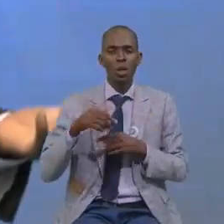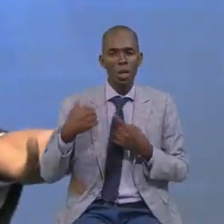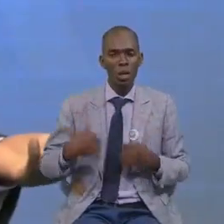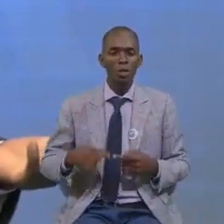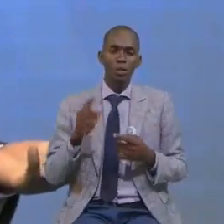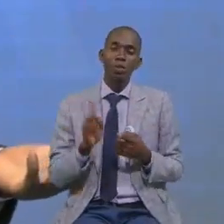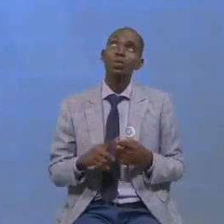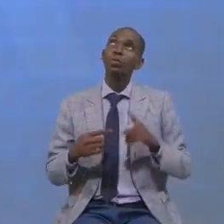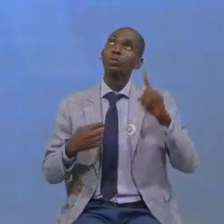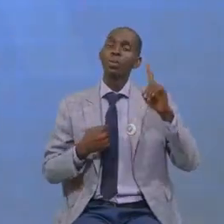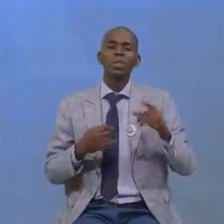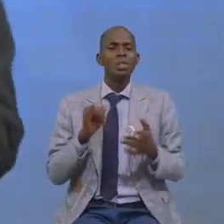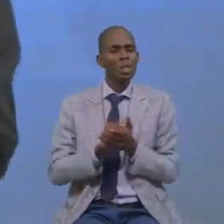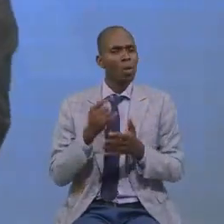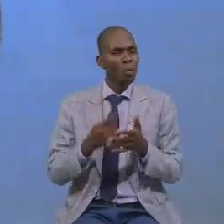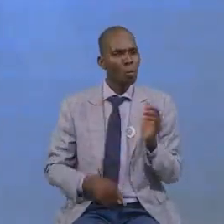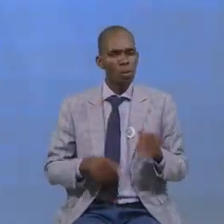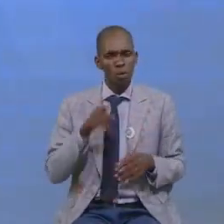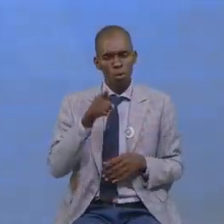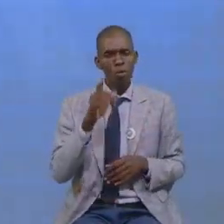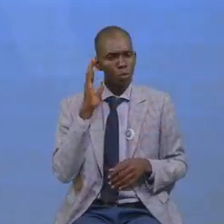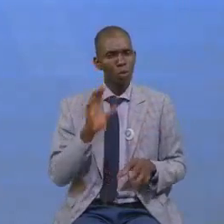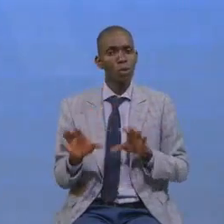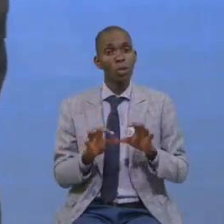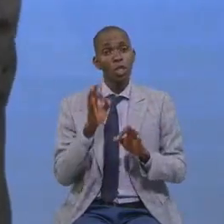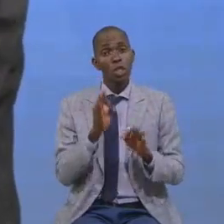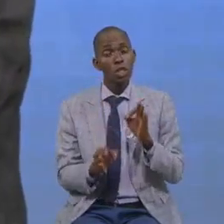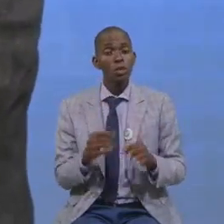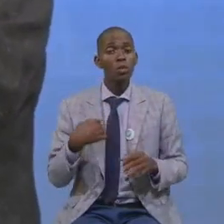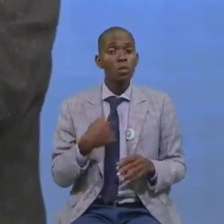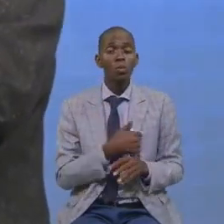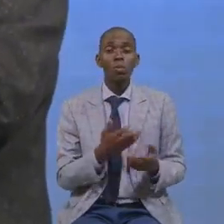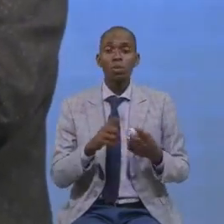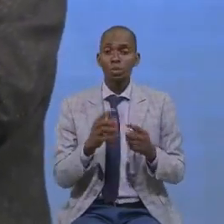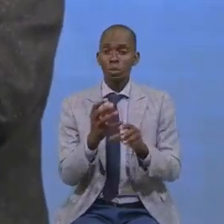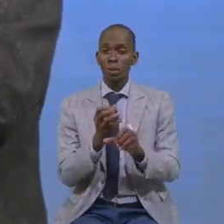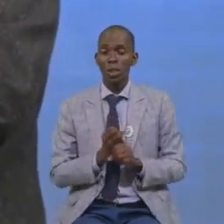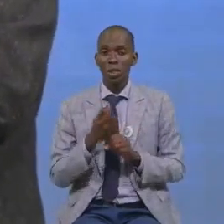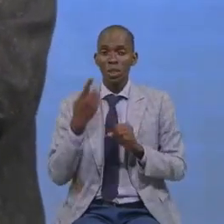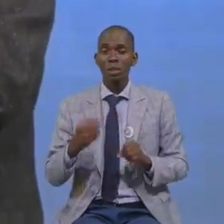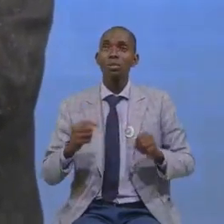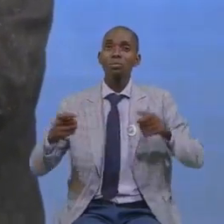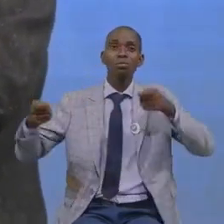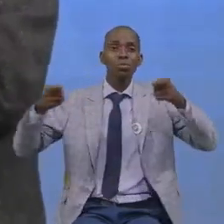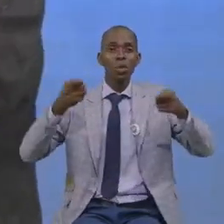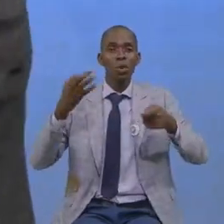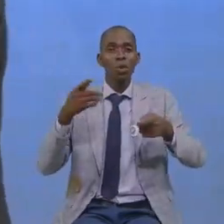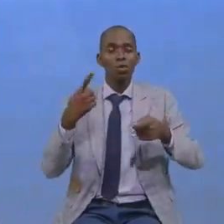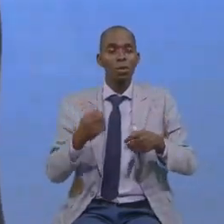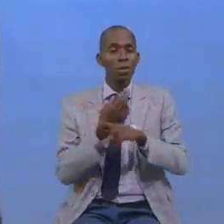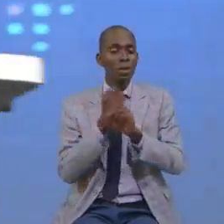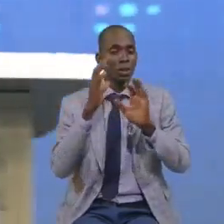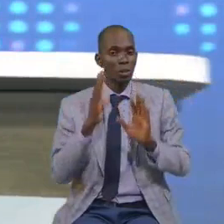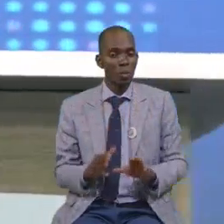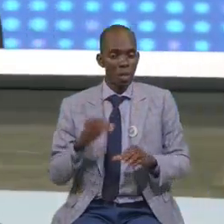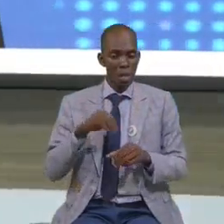That's what we do if we're going to have the reigning of the Redeemer in our heart. We